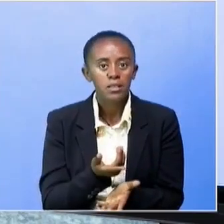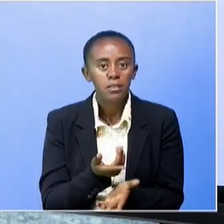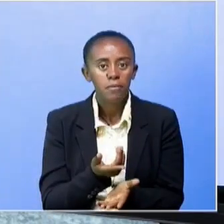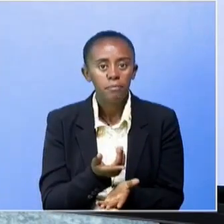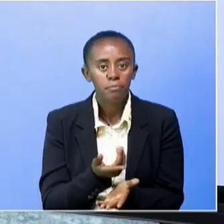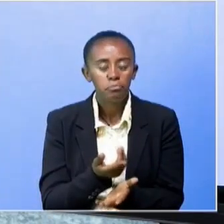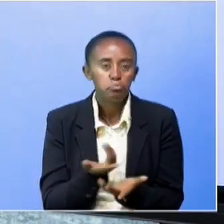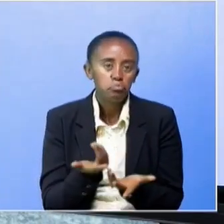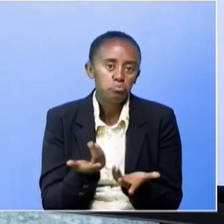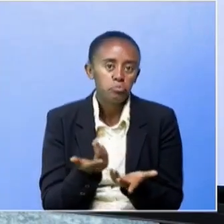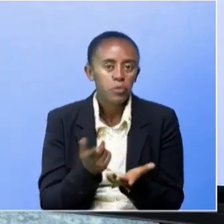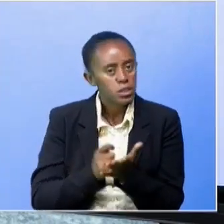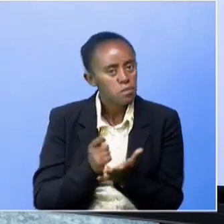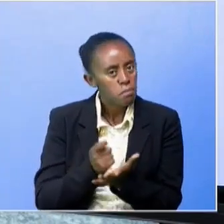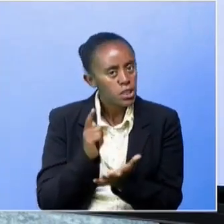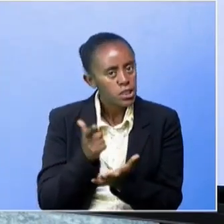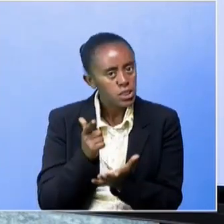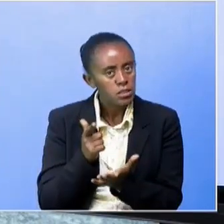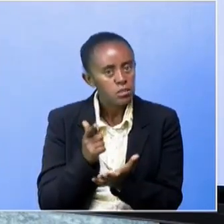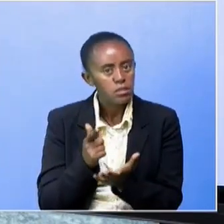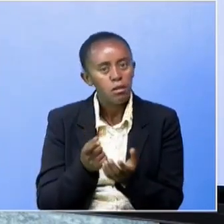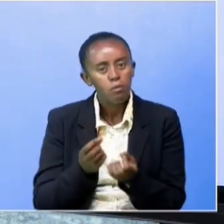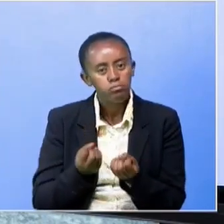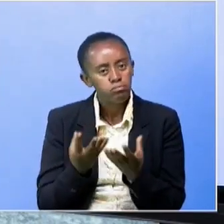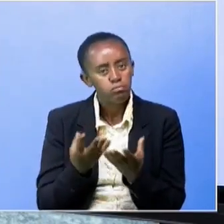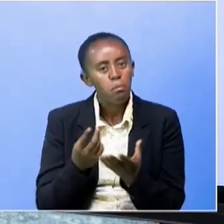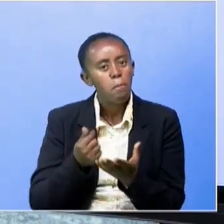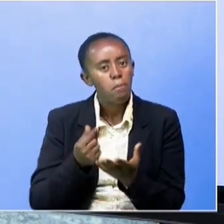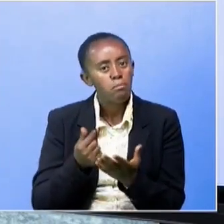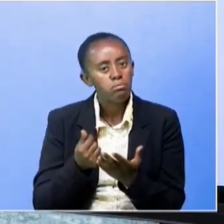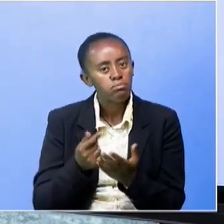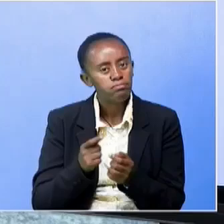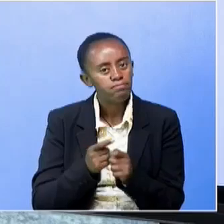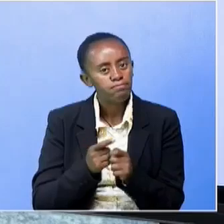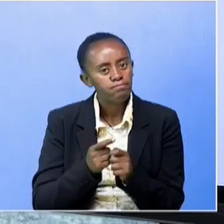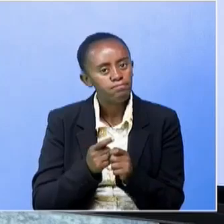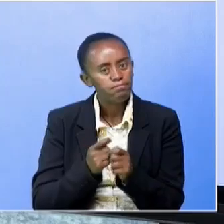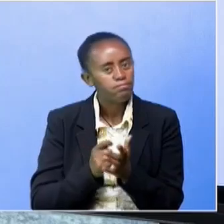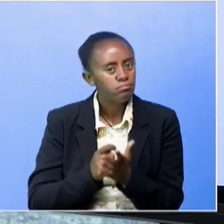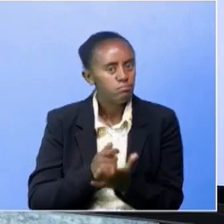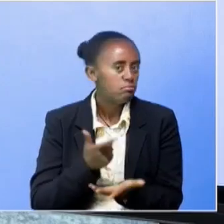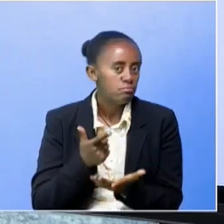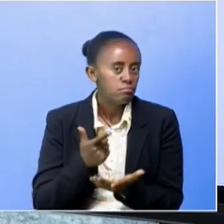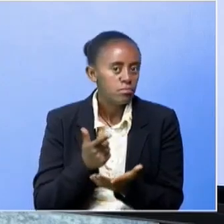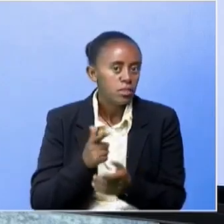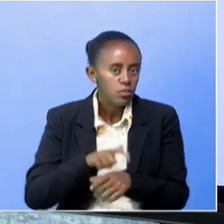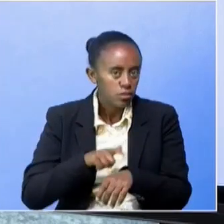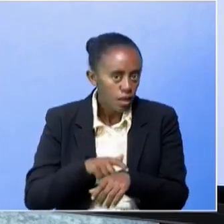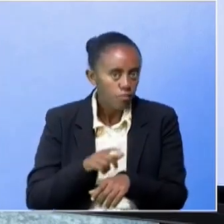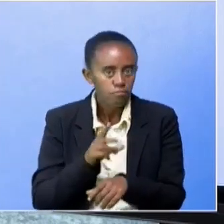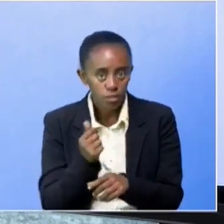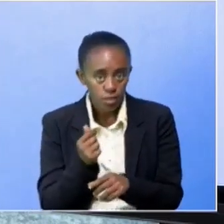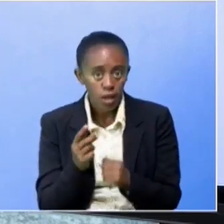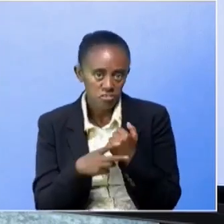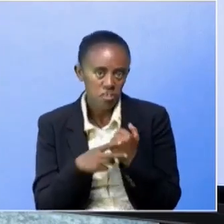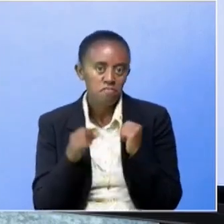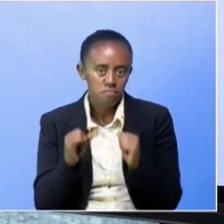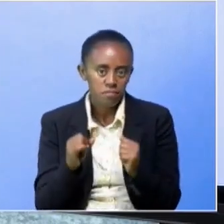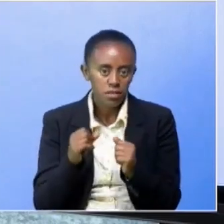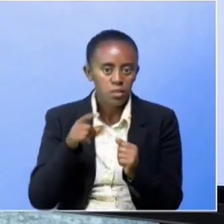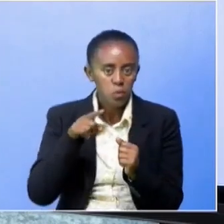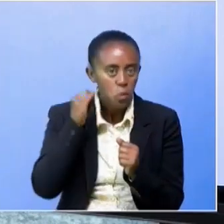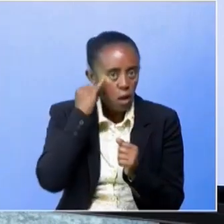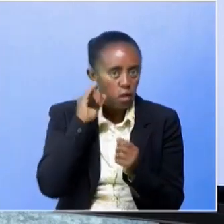may be expensive, it may be a lot of money for you. So it will save you a lot of time. So these are all ideas you